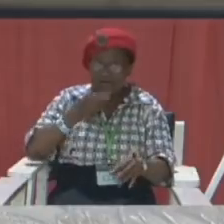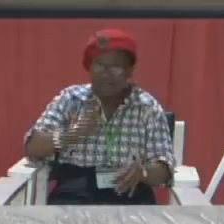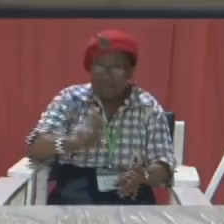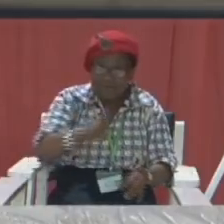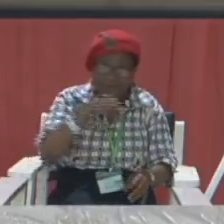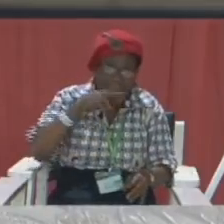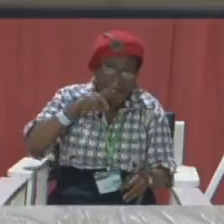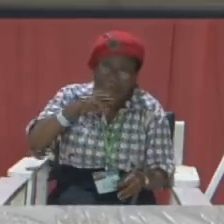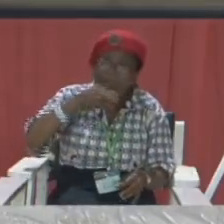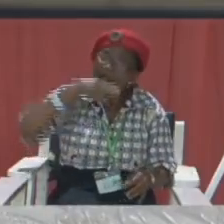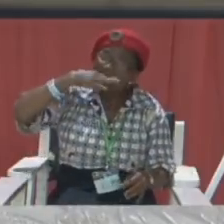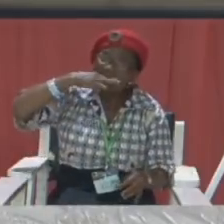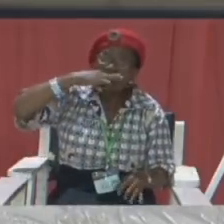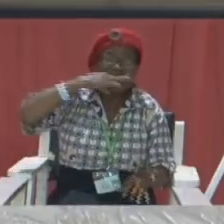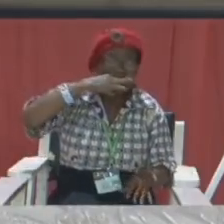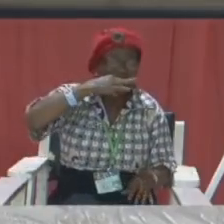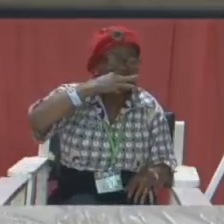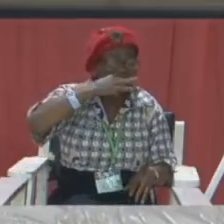bu osan.